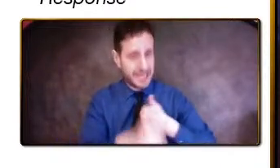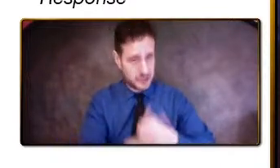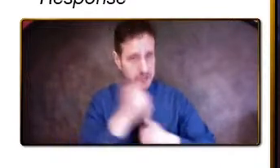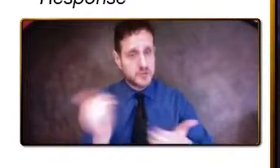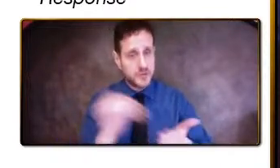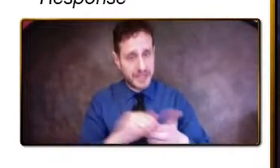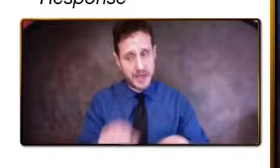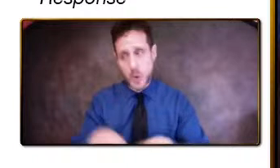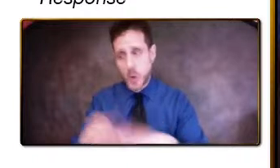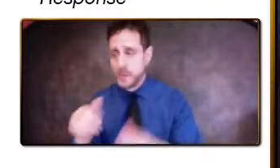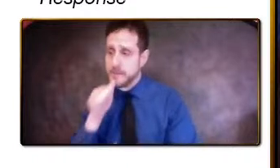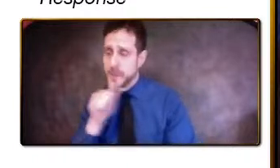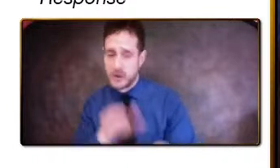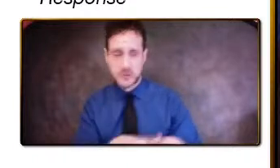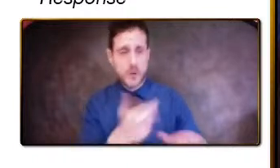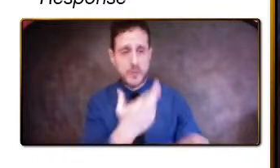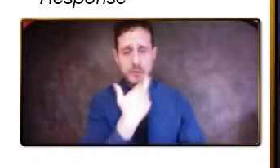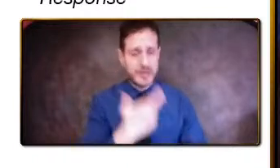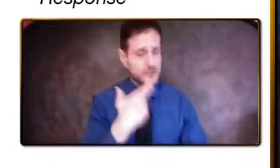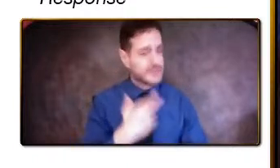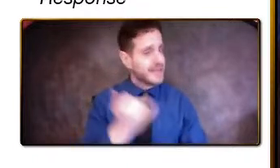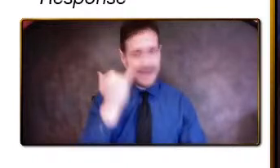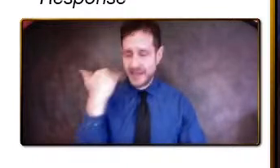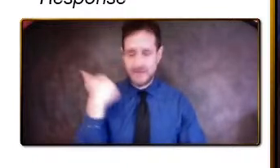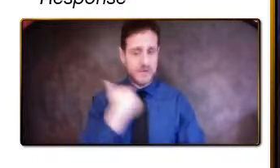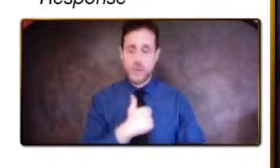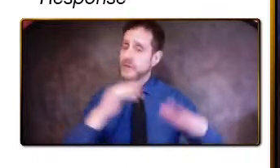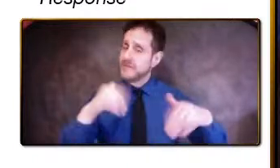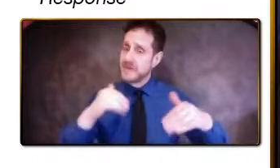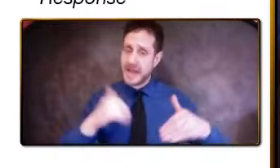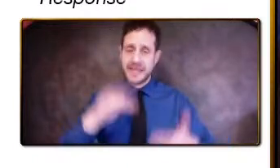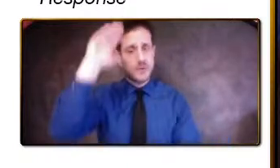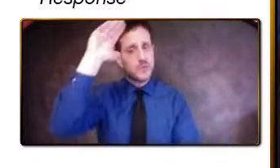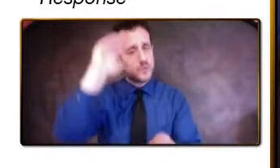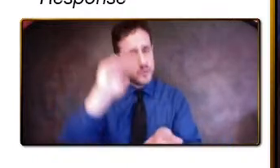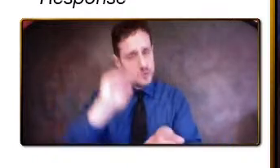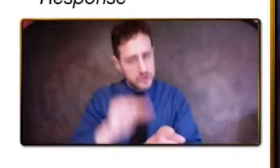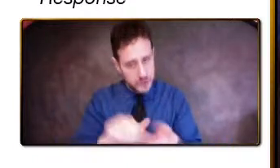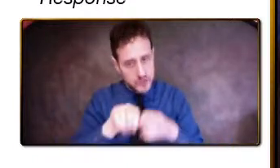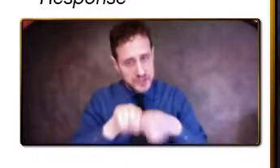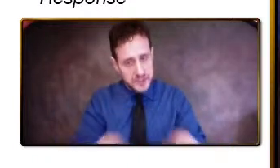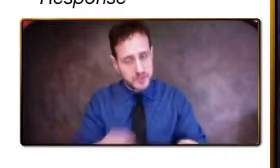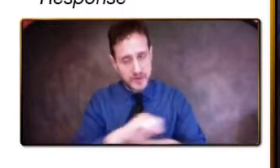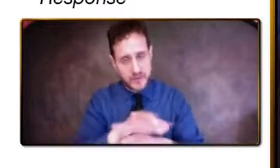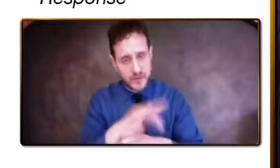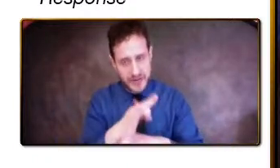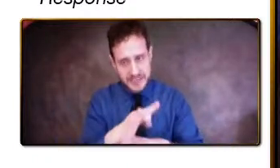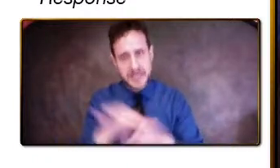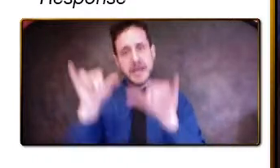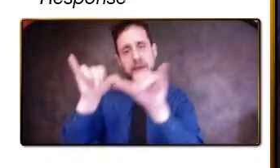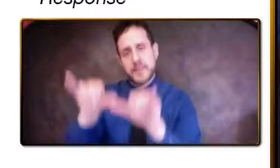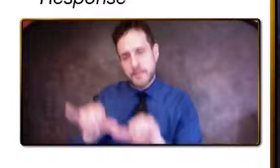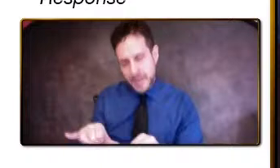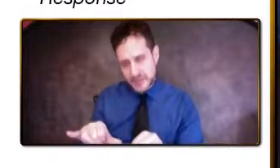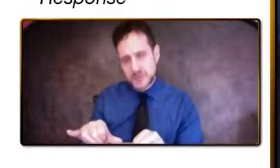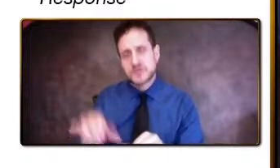an environment in which you haven't reached the metrics that have been set out by the doctors, by